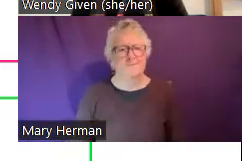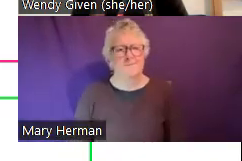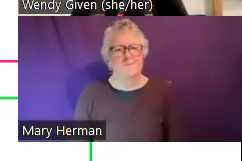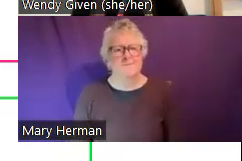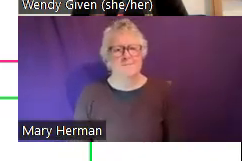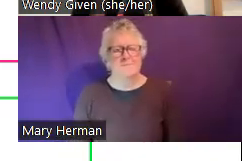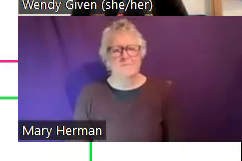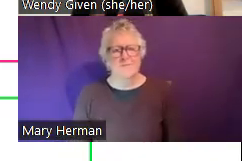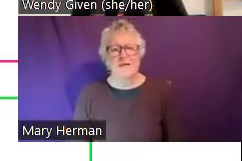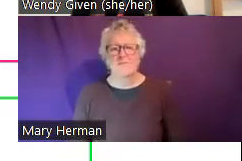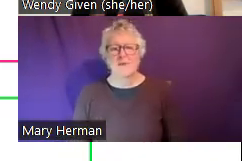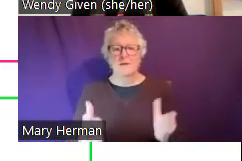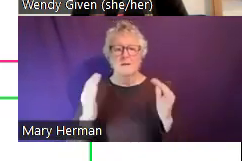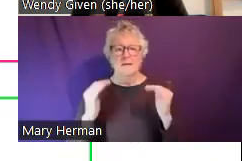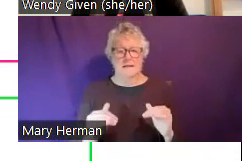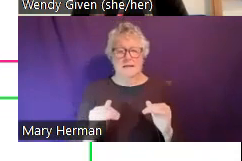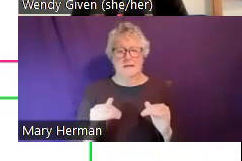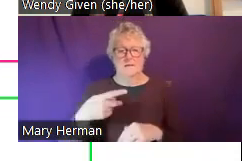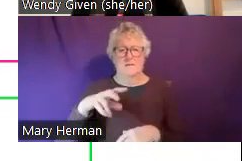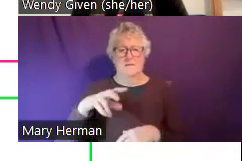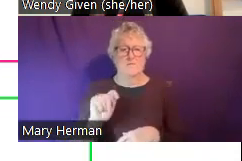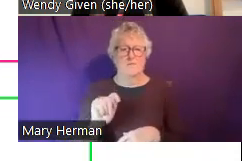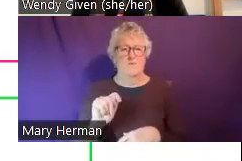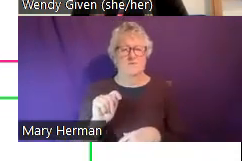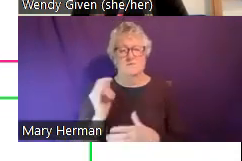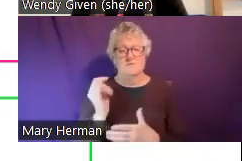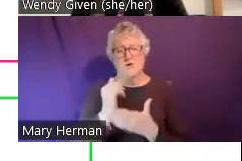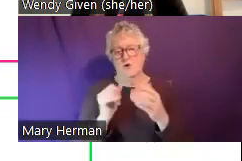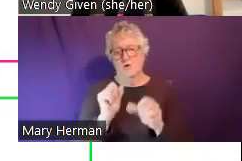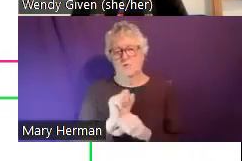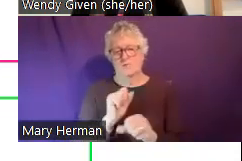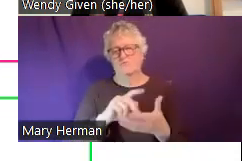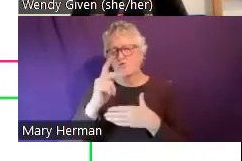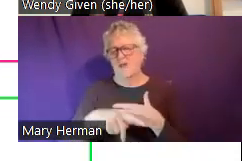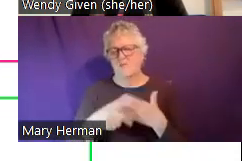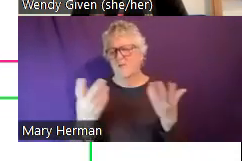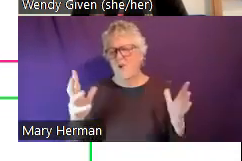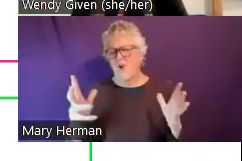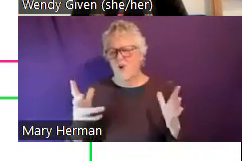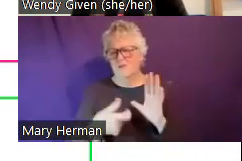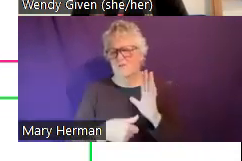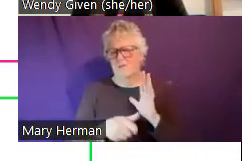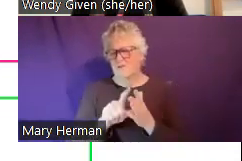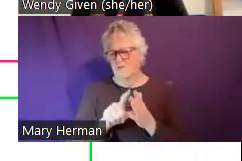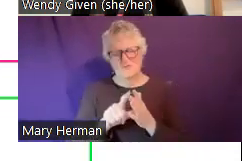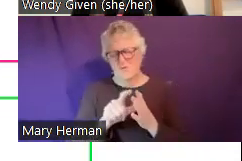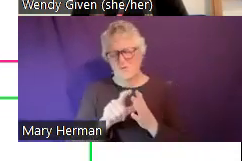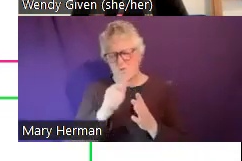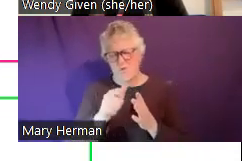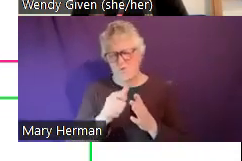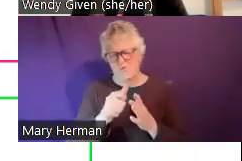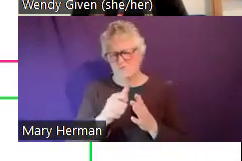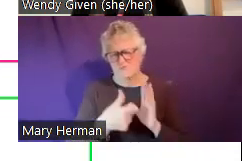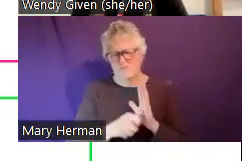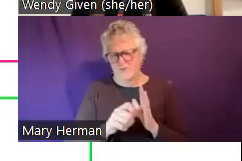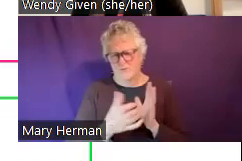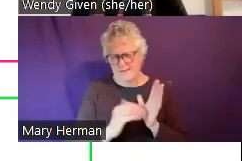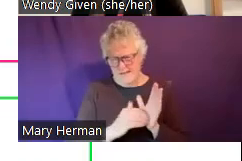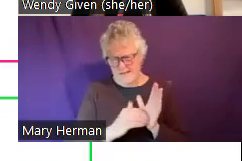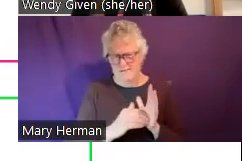Portland's art program, which we reviewed earlier. So I won't go through that in detail here. Again, all of this